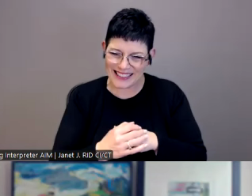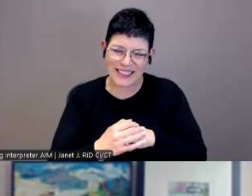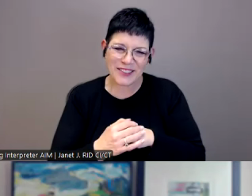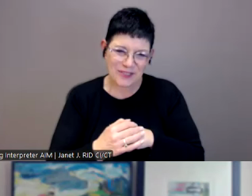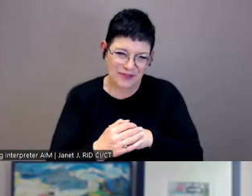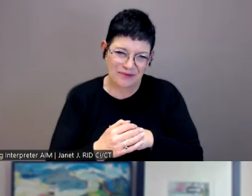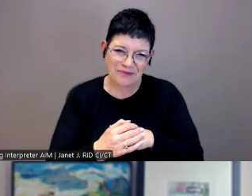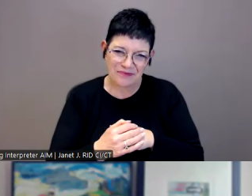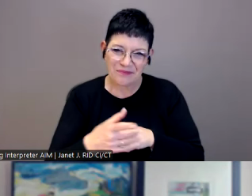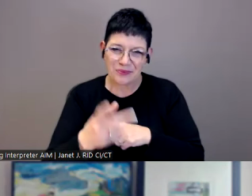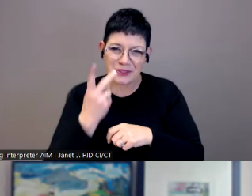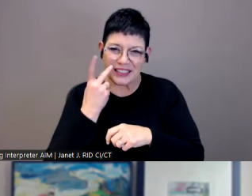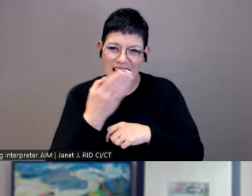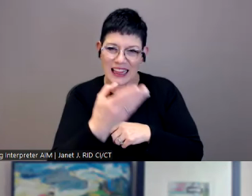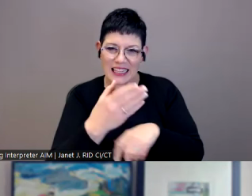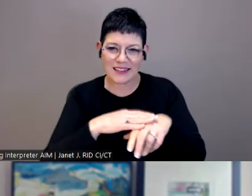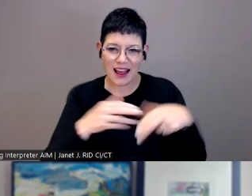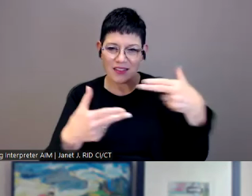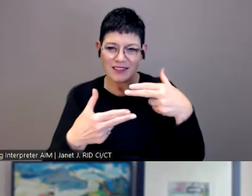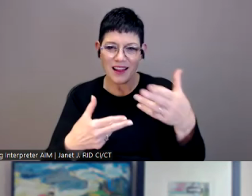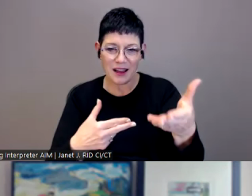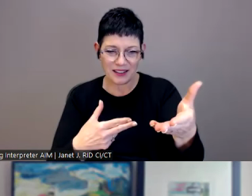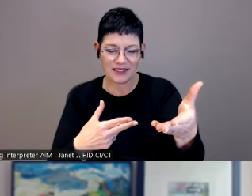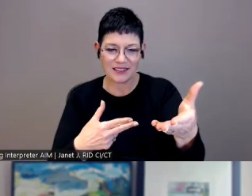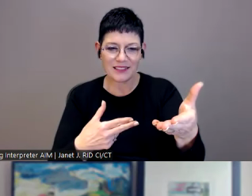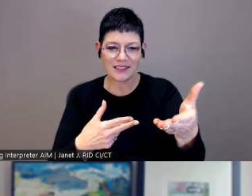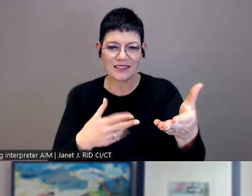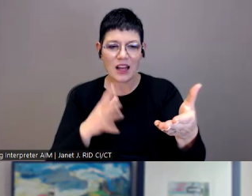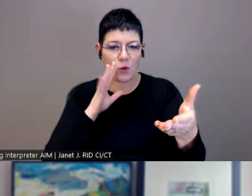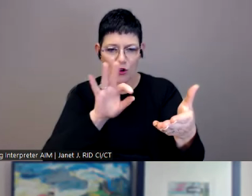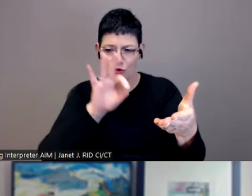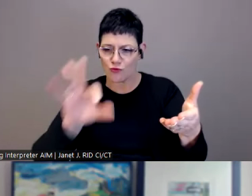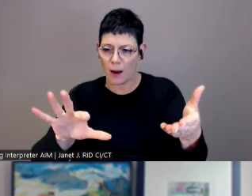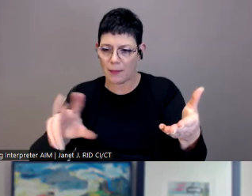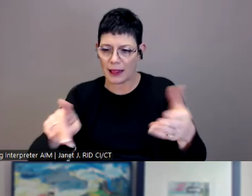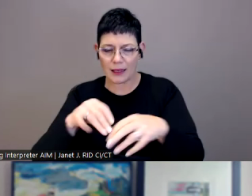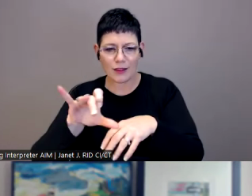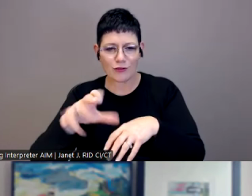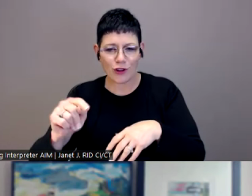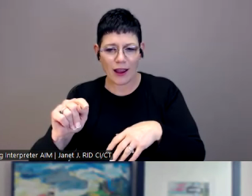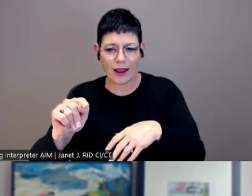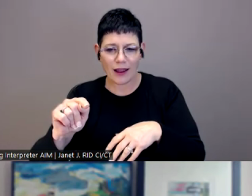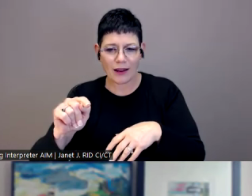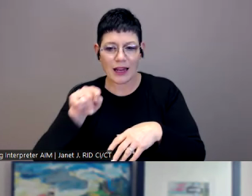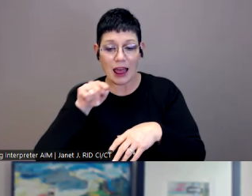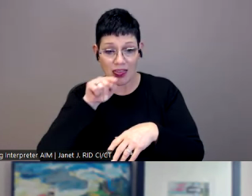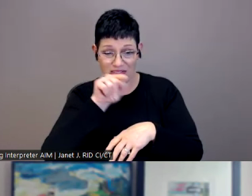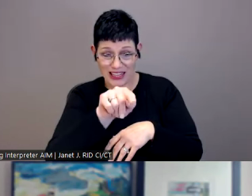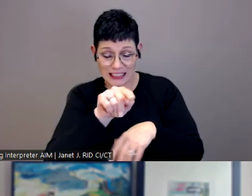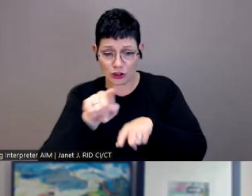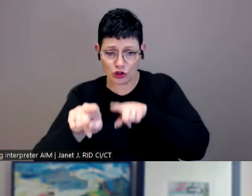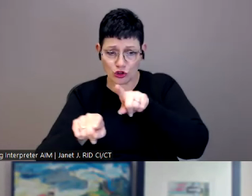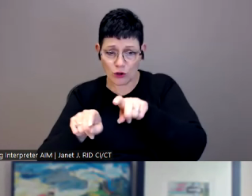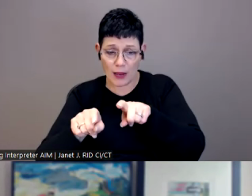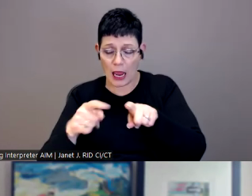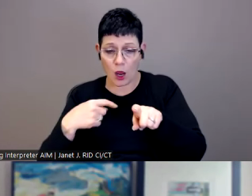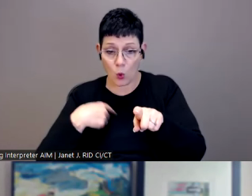You will see this on the slide here, and we will put the link in the chat. And this survey helps